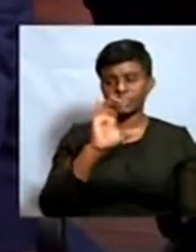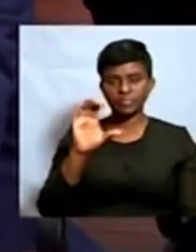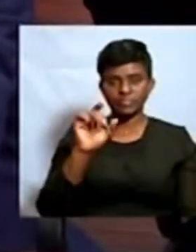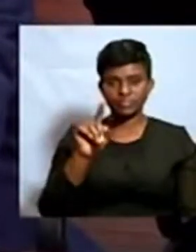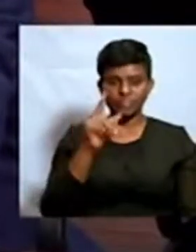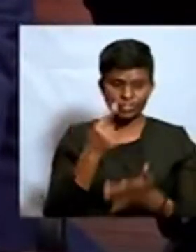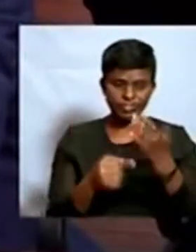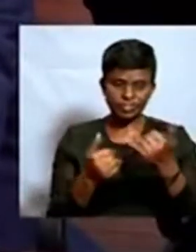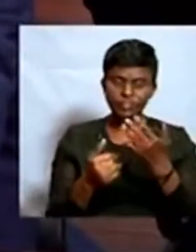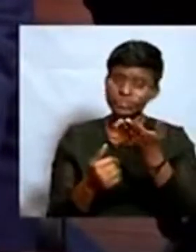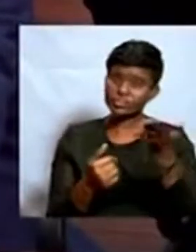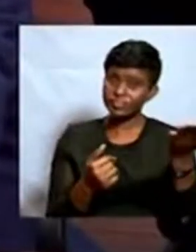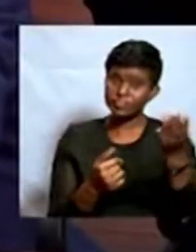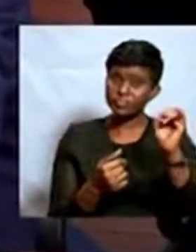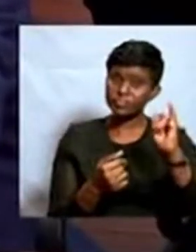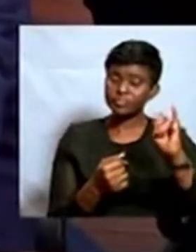that